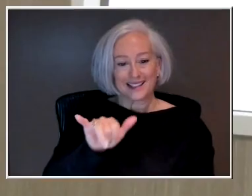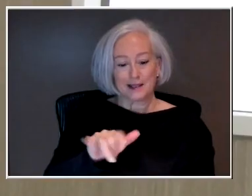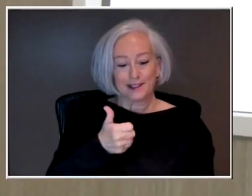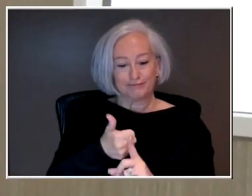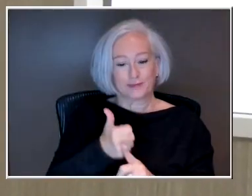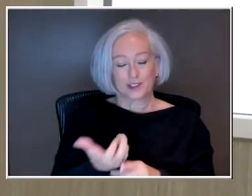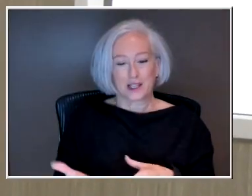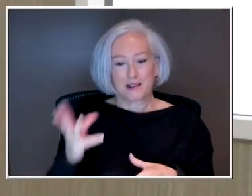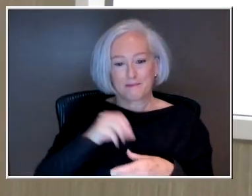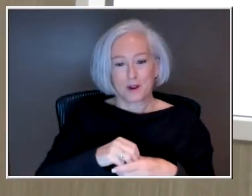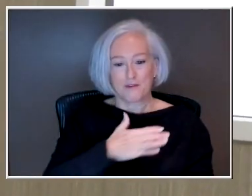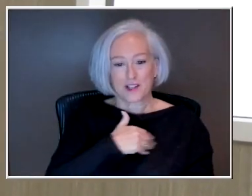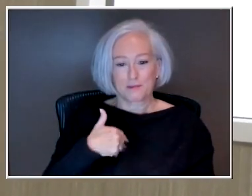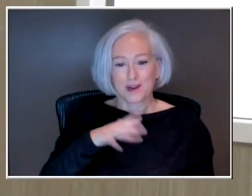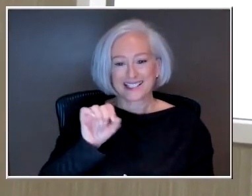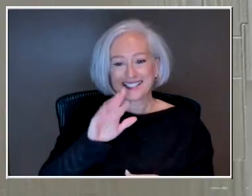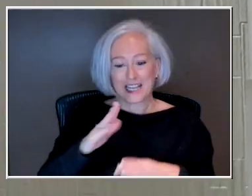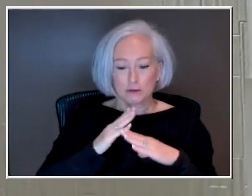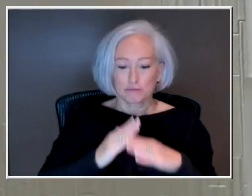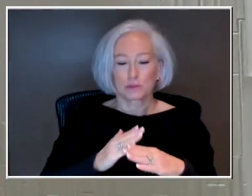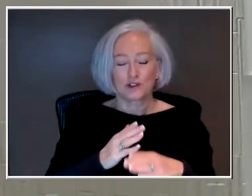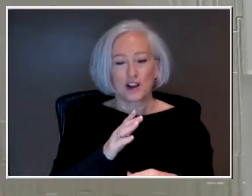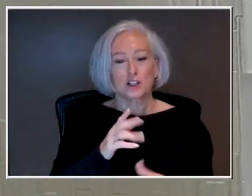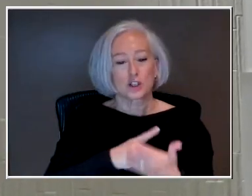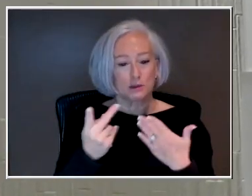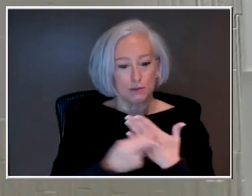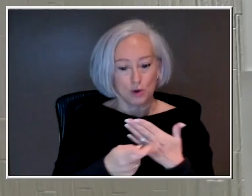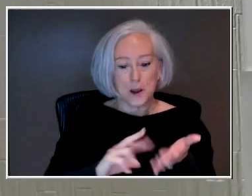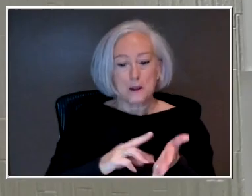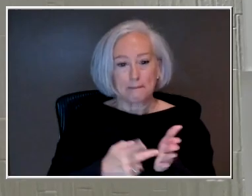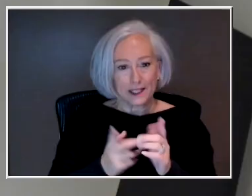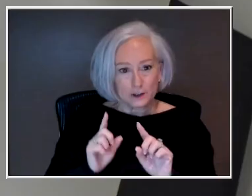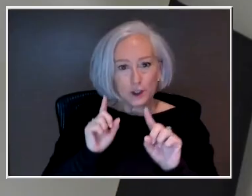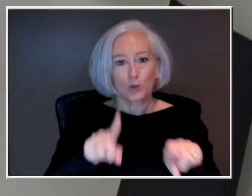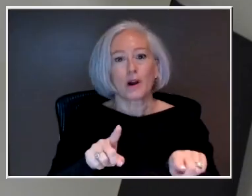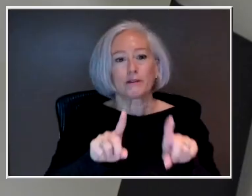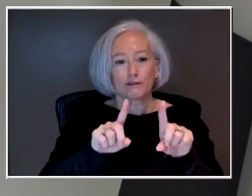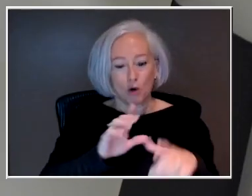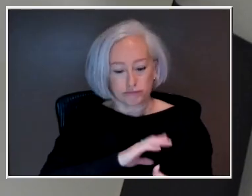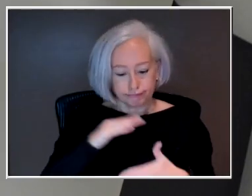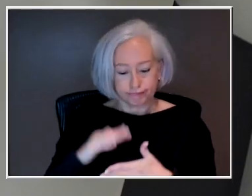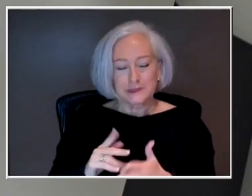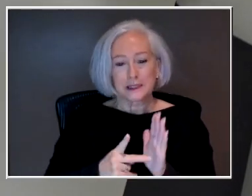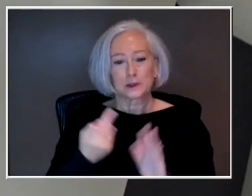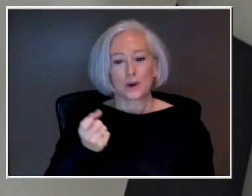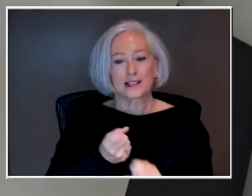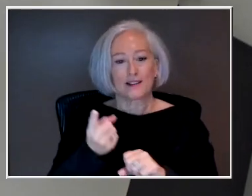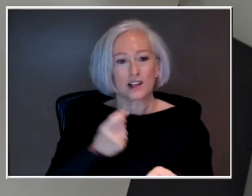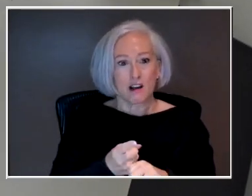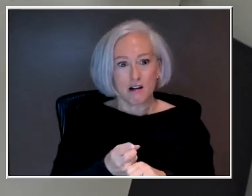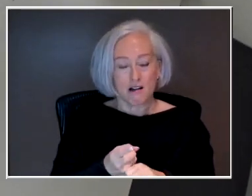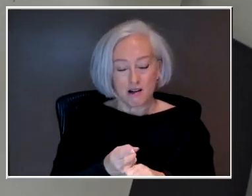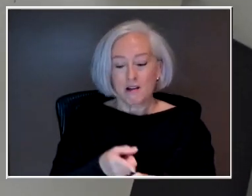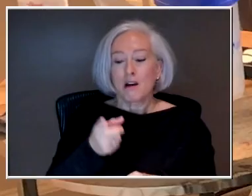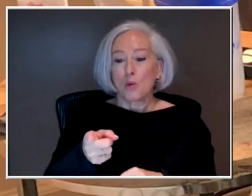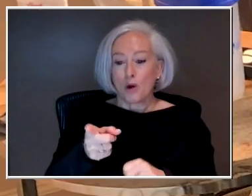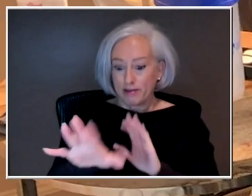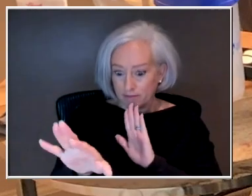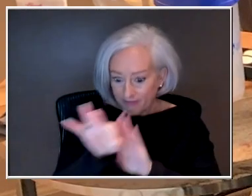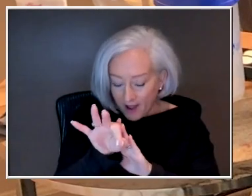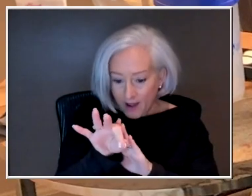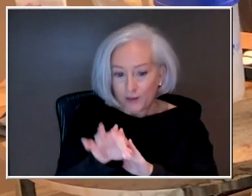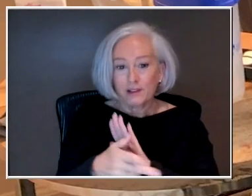program, which includes bi-yearly screenings. And once she was diagnosed, doctors were ready with a plan.